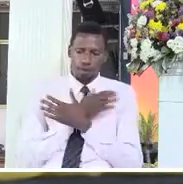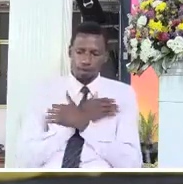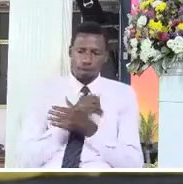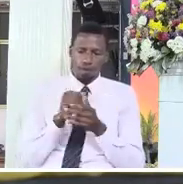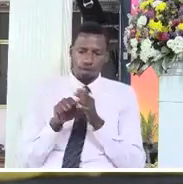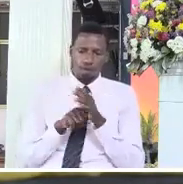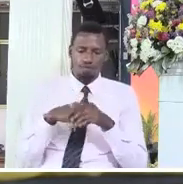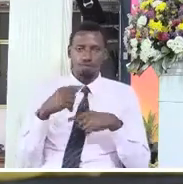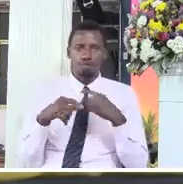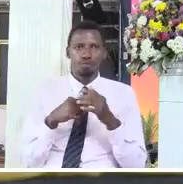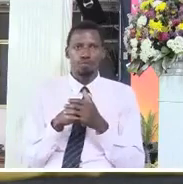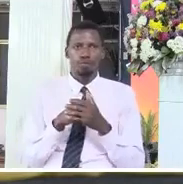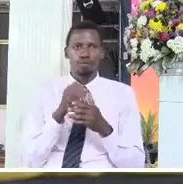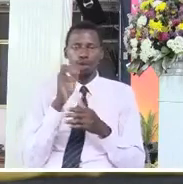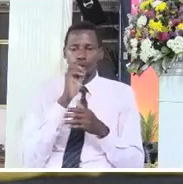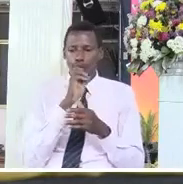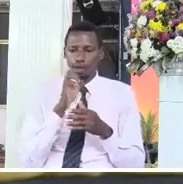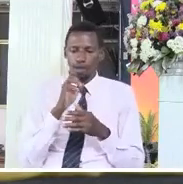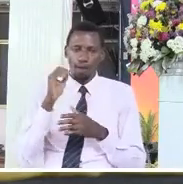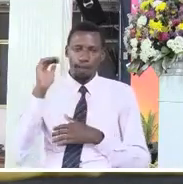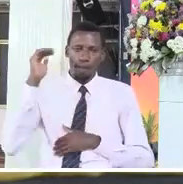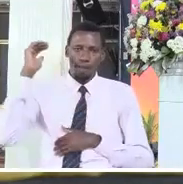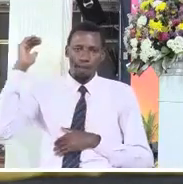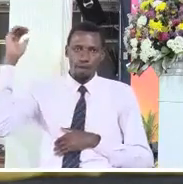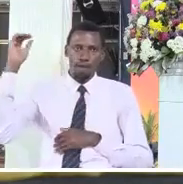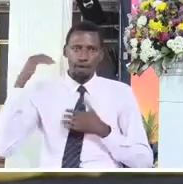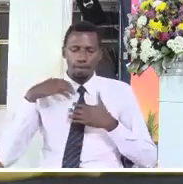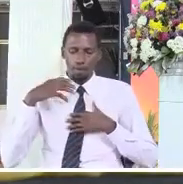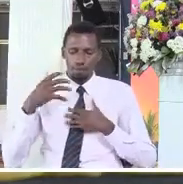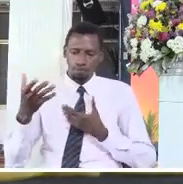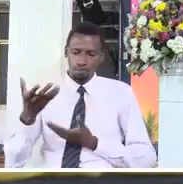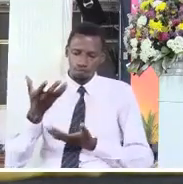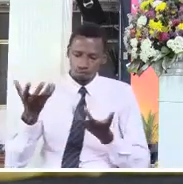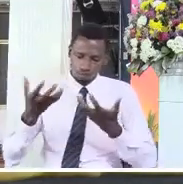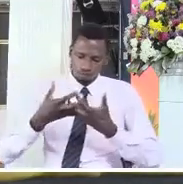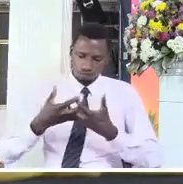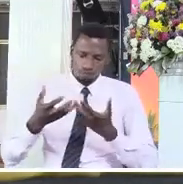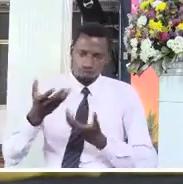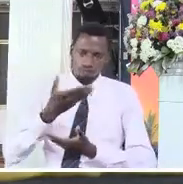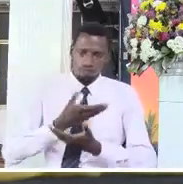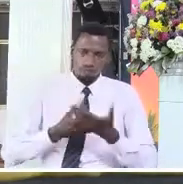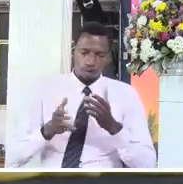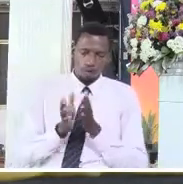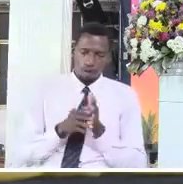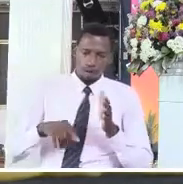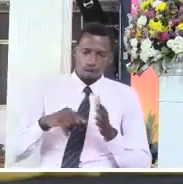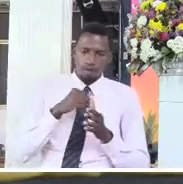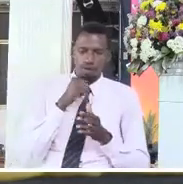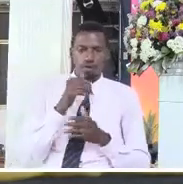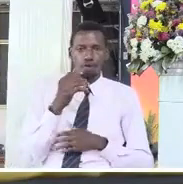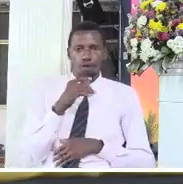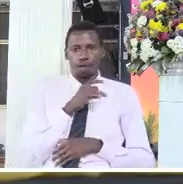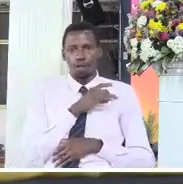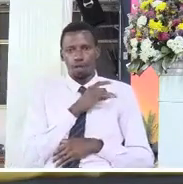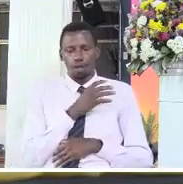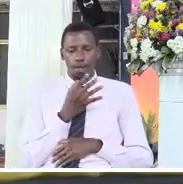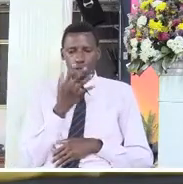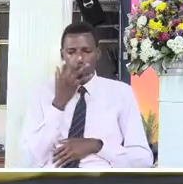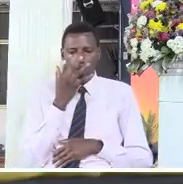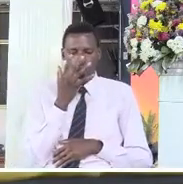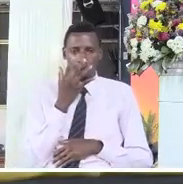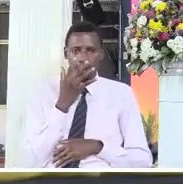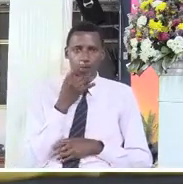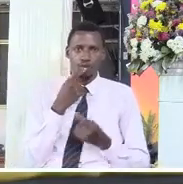the elderly people to mingle with us and not to be maybe shy or afraid of talking to